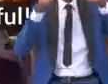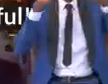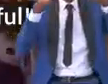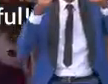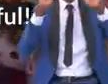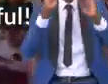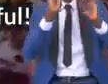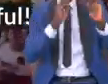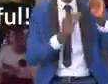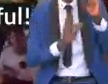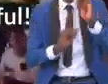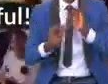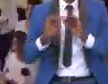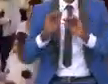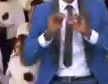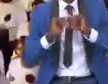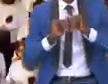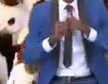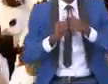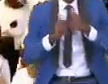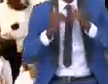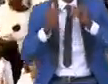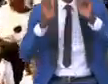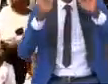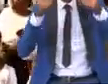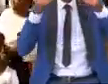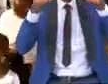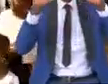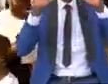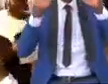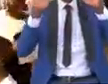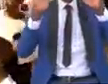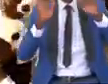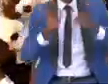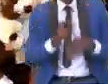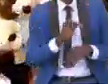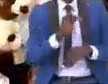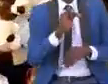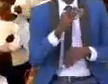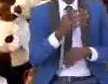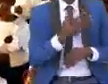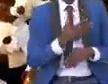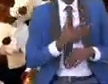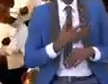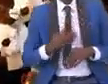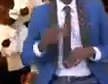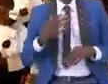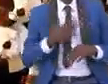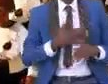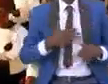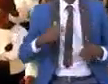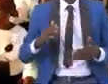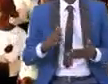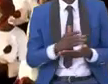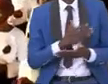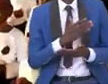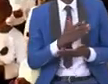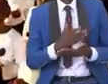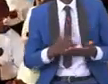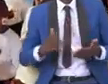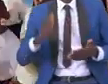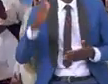how wonderful, and my songs, they shall ever